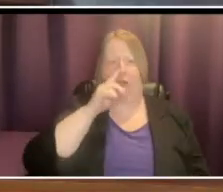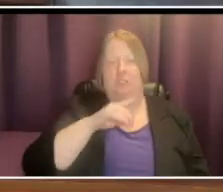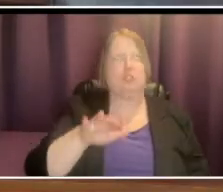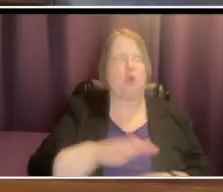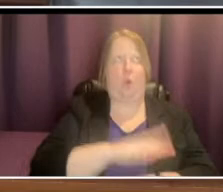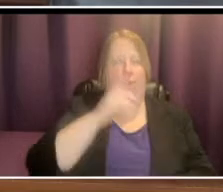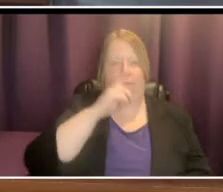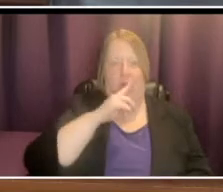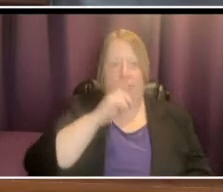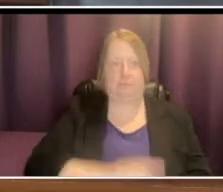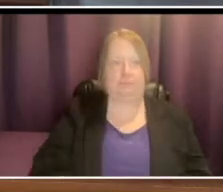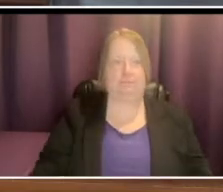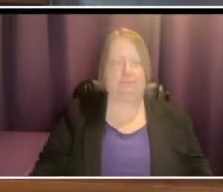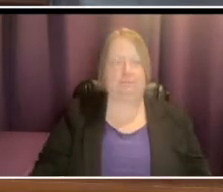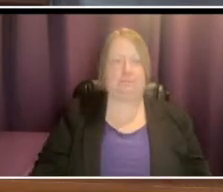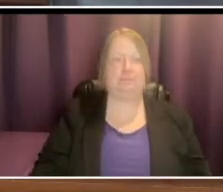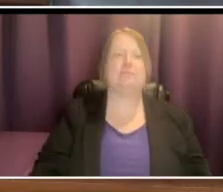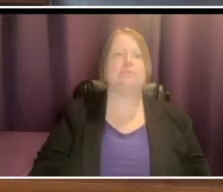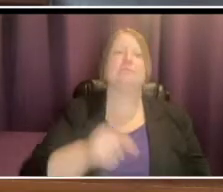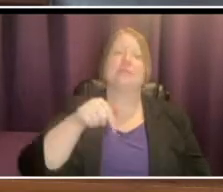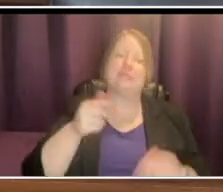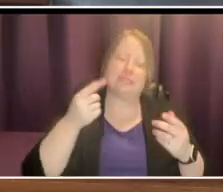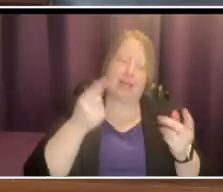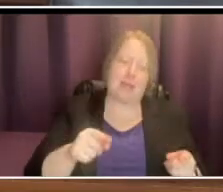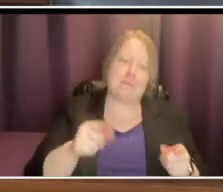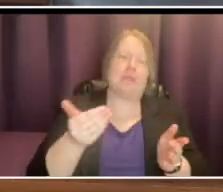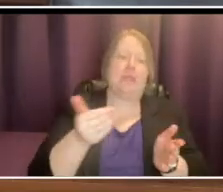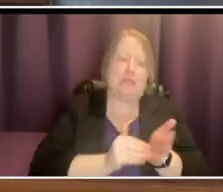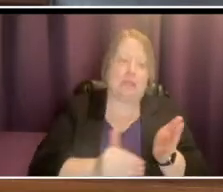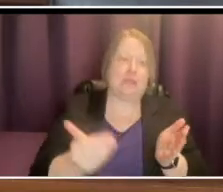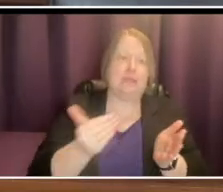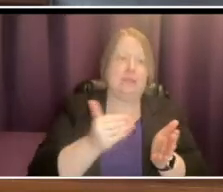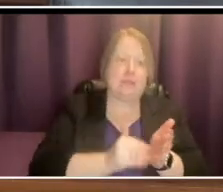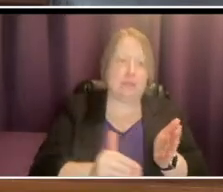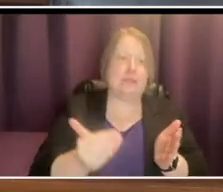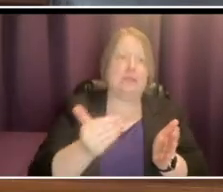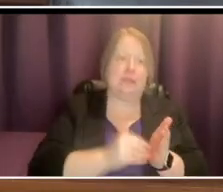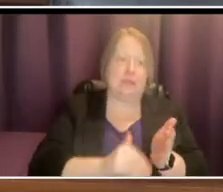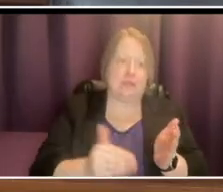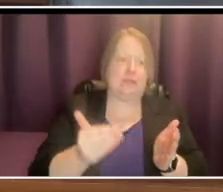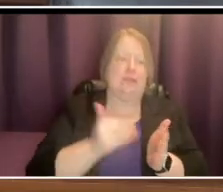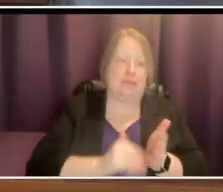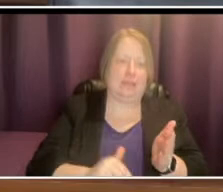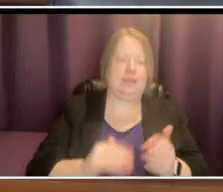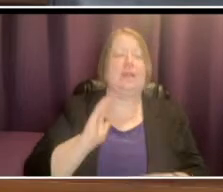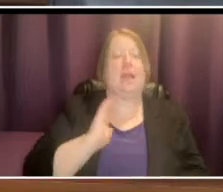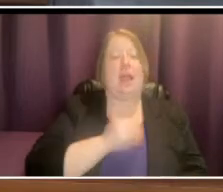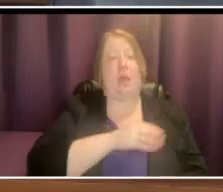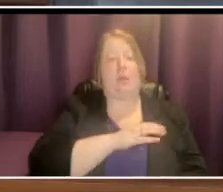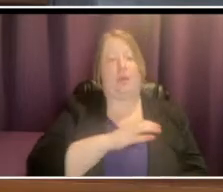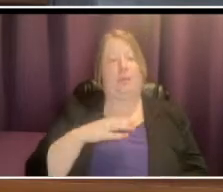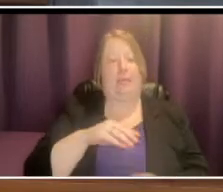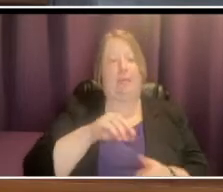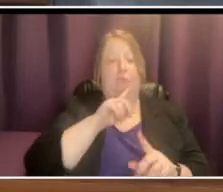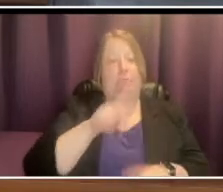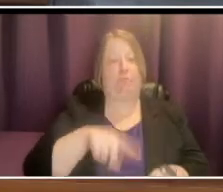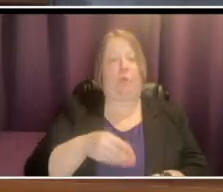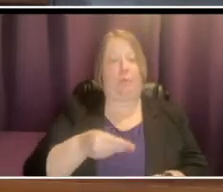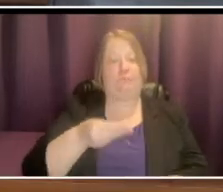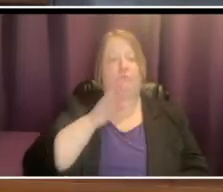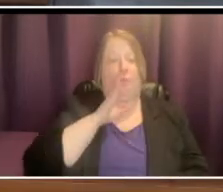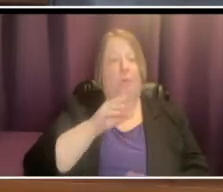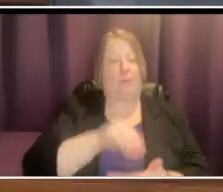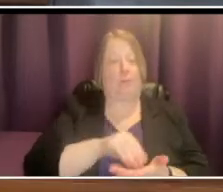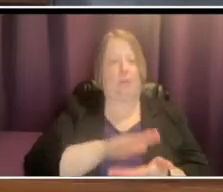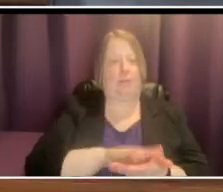This happened over and over again, and our committee's report will document it. Purposeful lies made